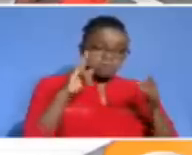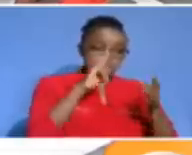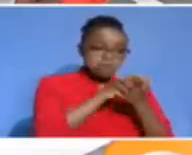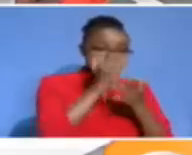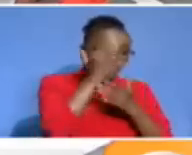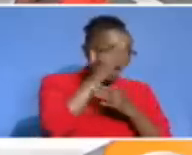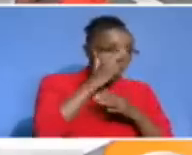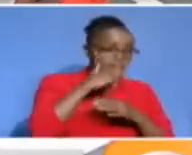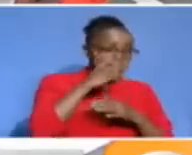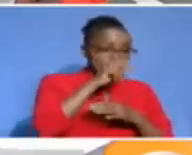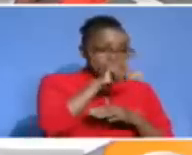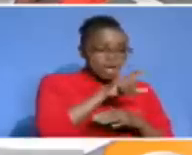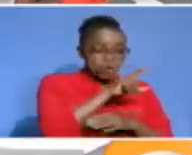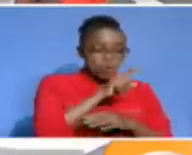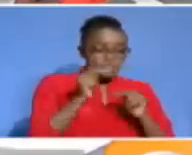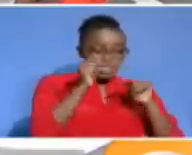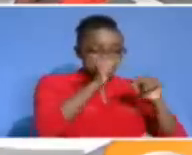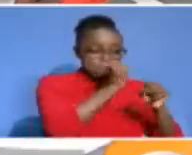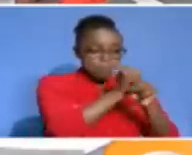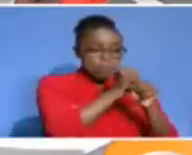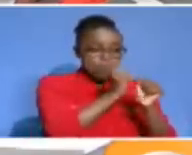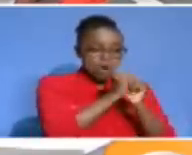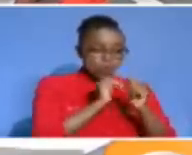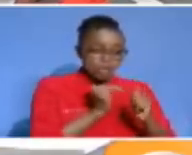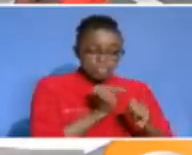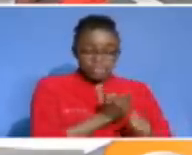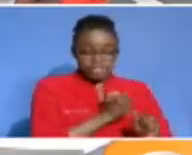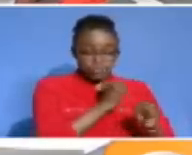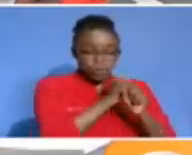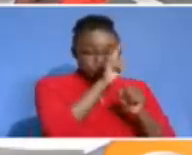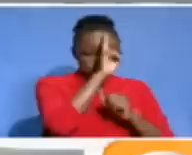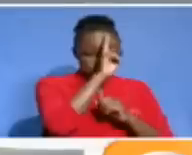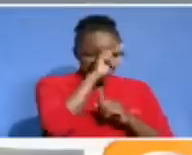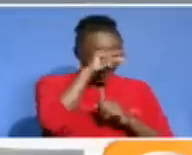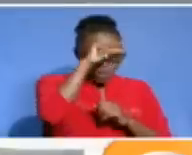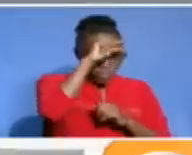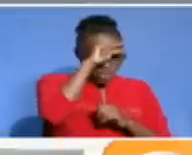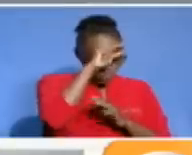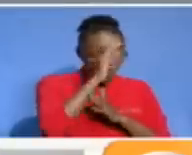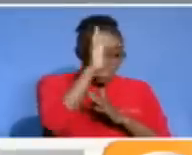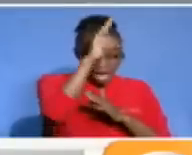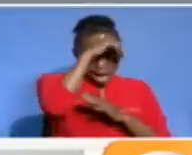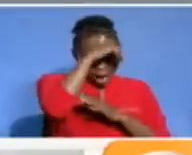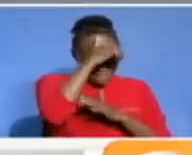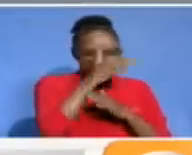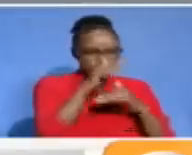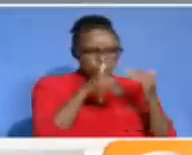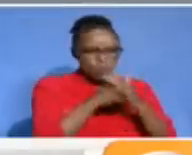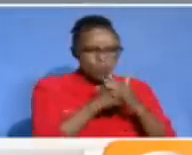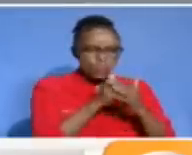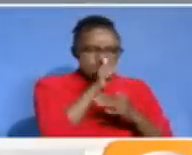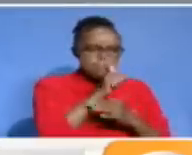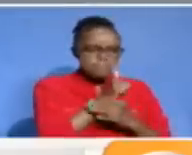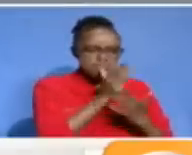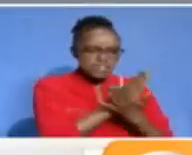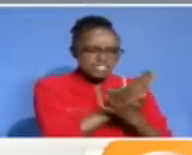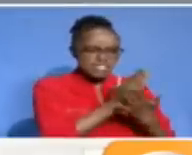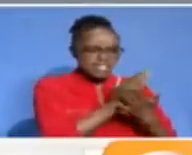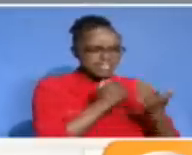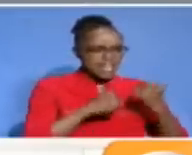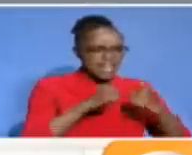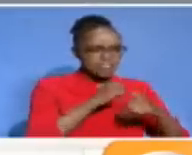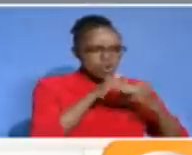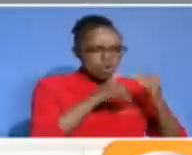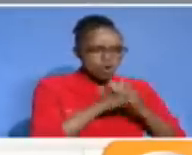Red Cross, who came here and worked with us, with the police, with the government, with the military, with the private sector actors, and